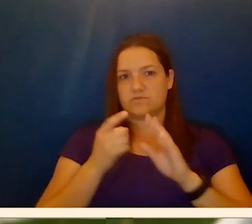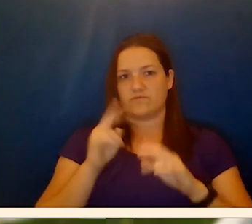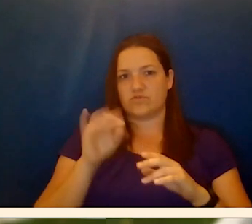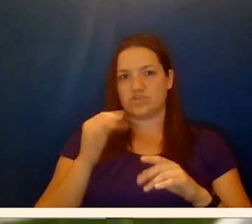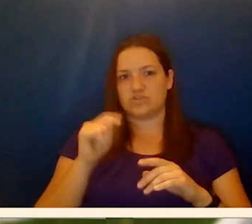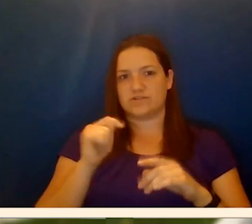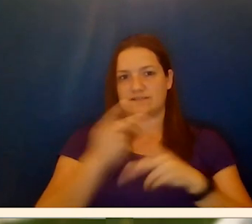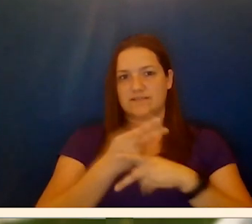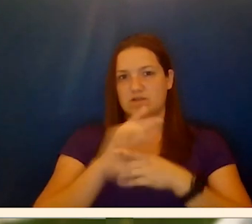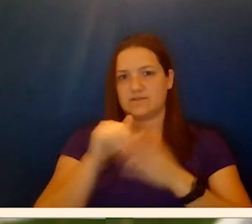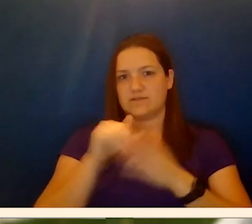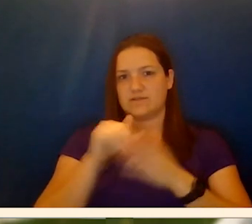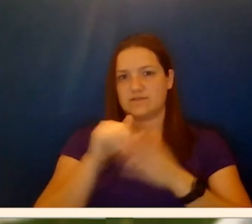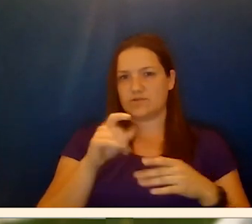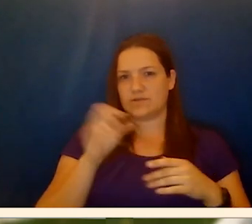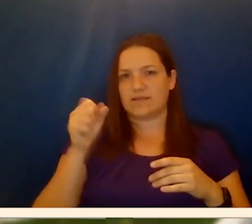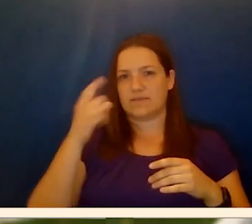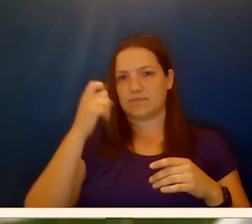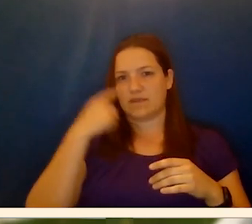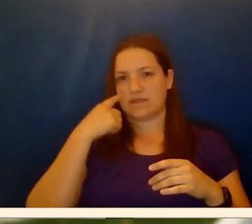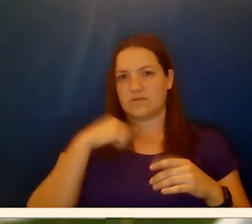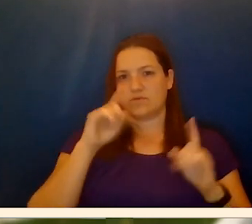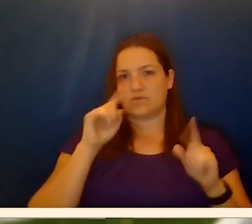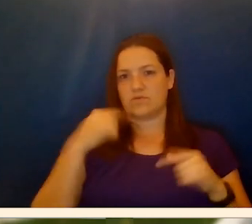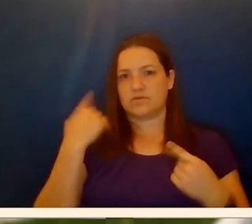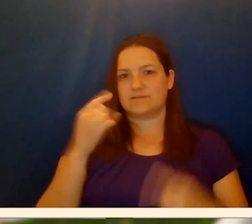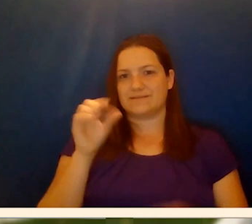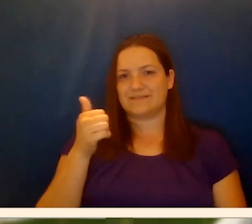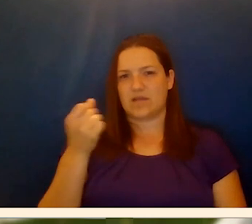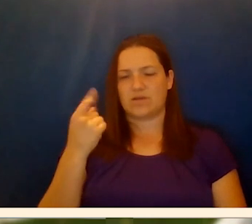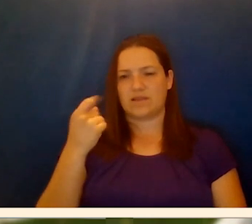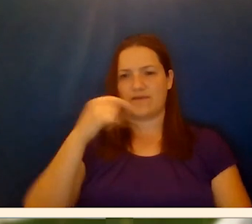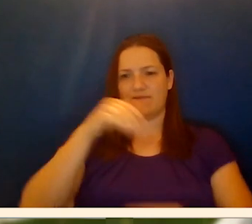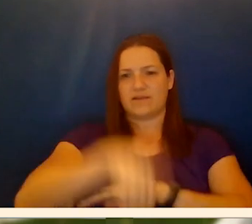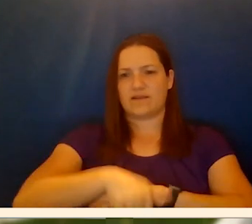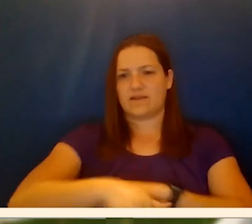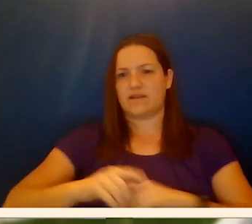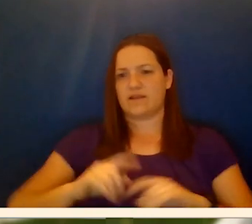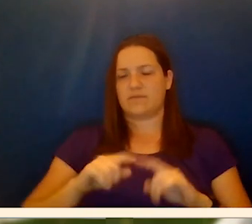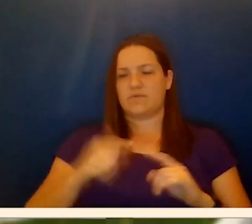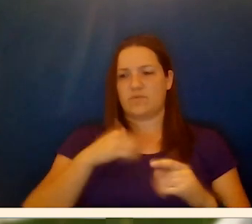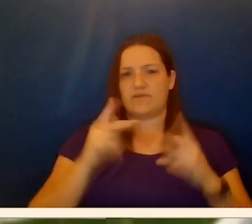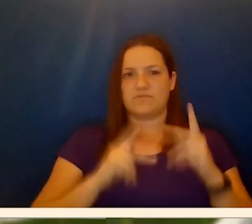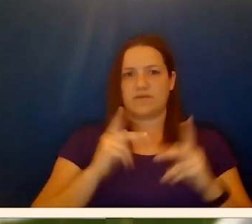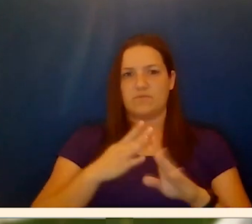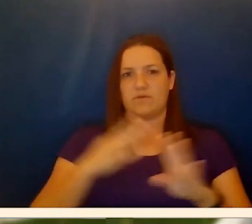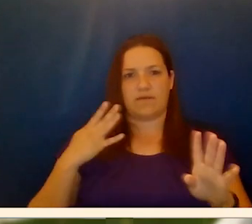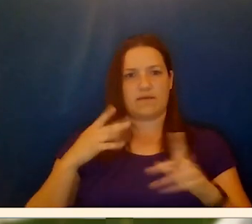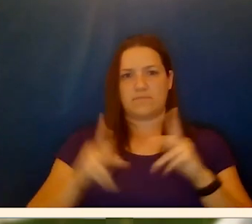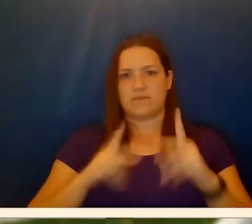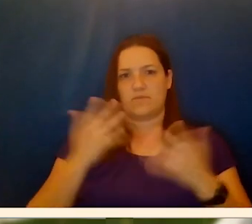go till, 10 or 11 o'clock at night, but we've got a line of people waiting to get in, because other than the